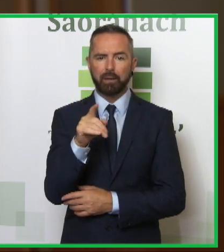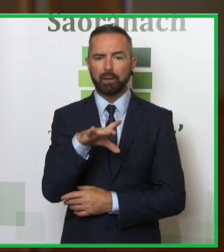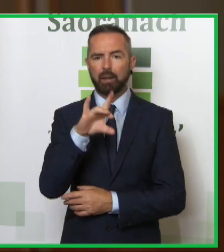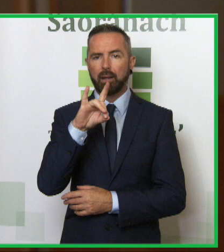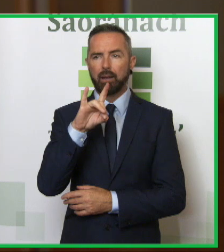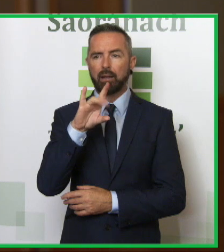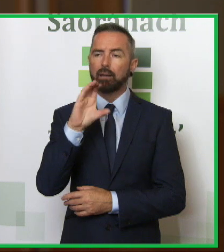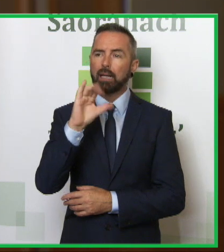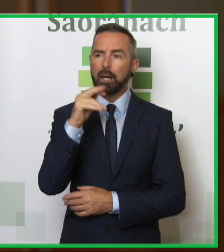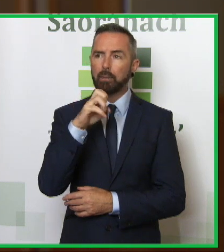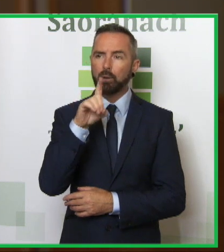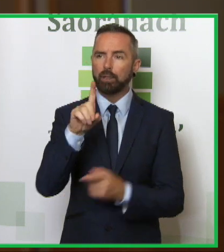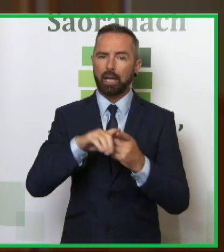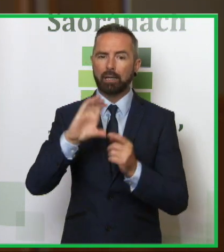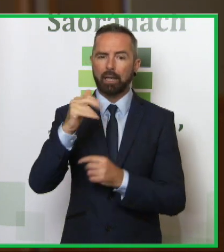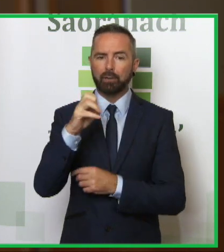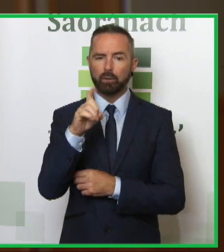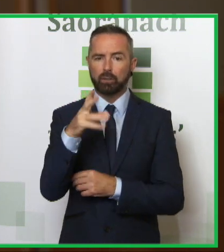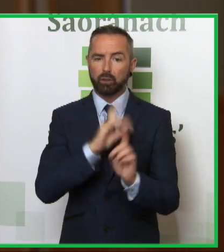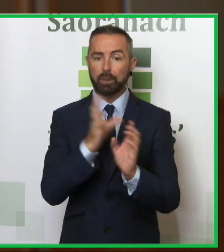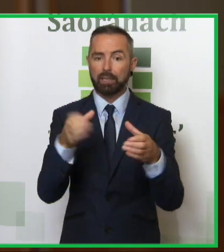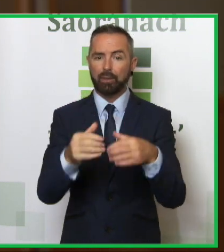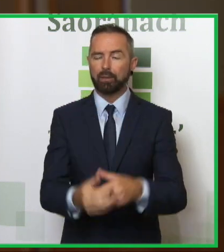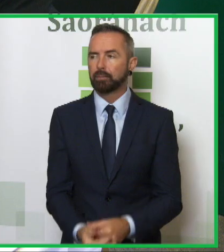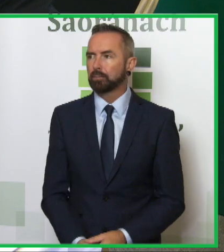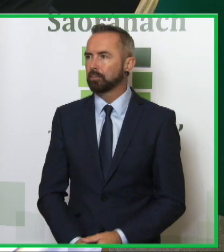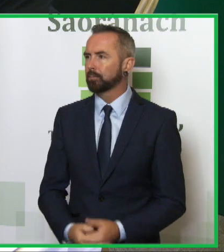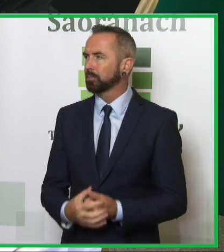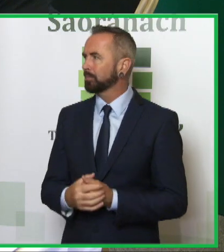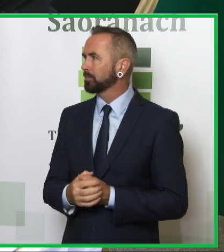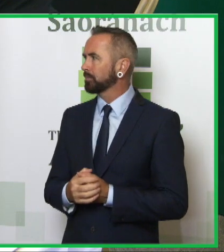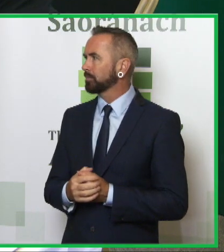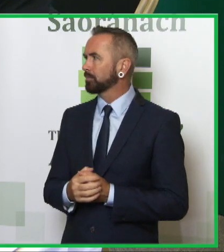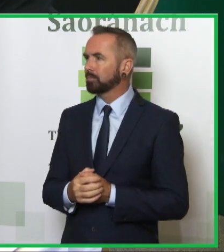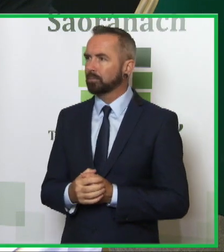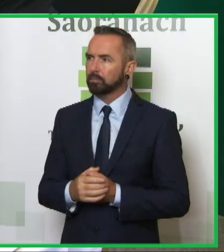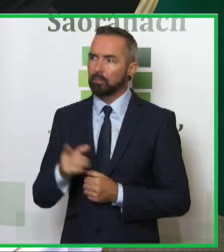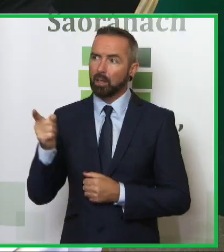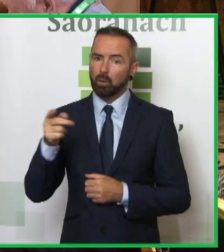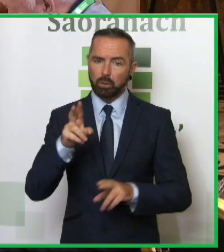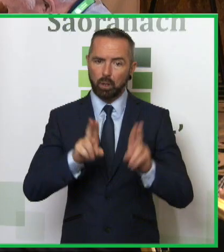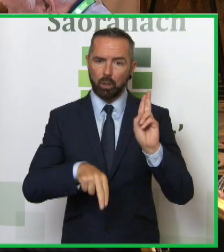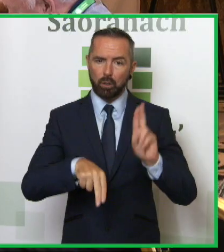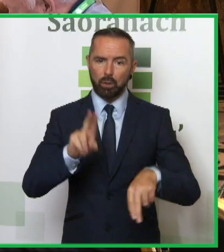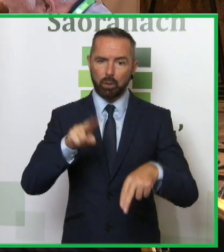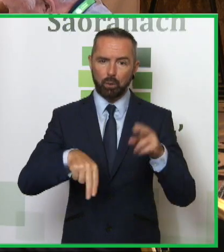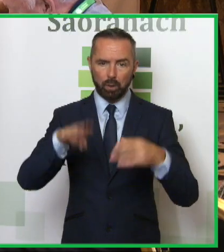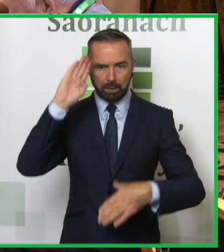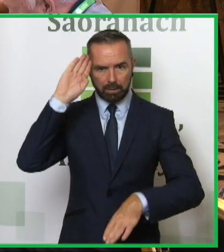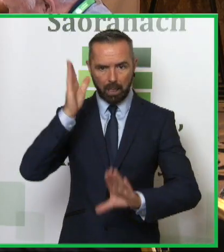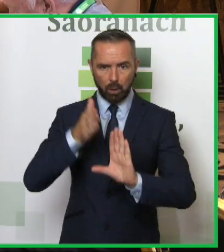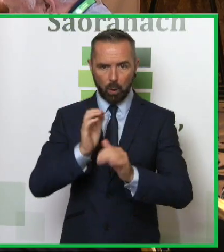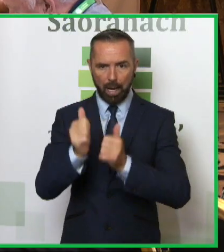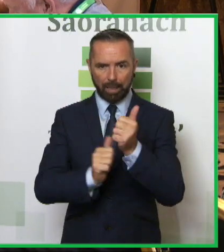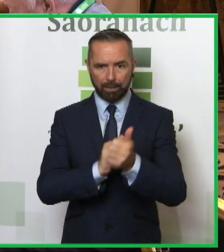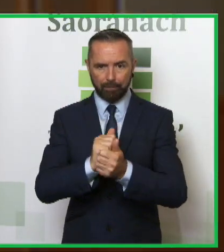cannabinoid drugs or cathinones. That's my. And Brian, would those be termed new psychoactive new substances? psychoactive substances? Yeah, Okay. exactly.